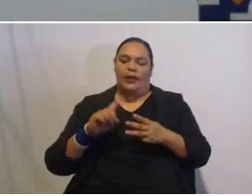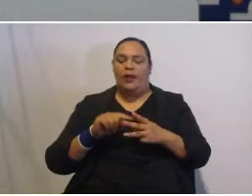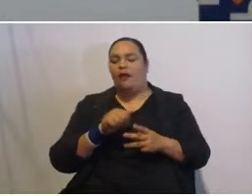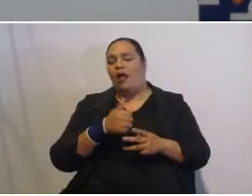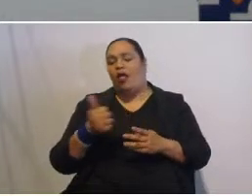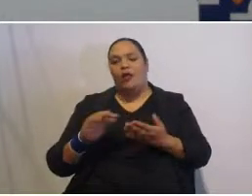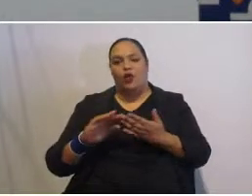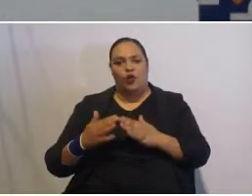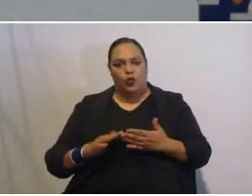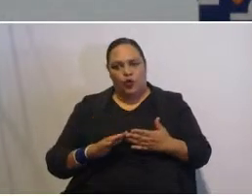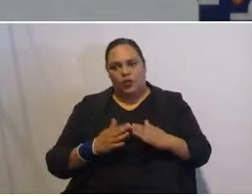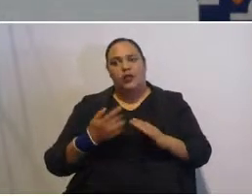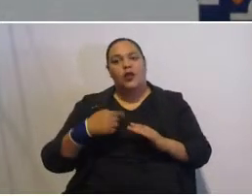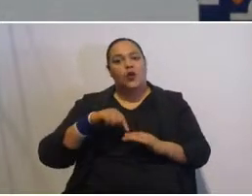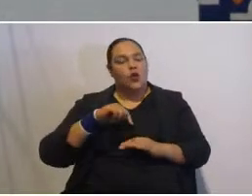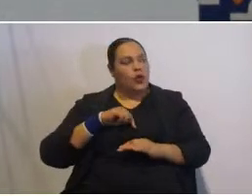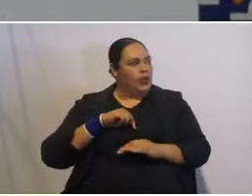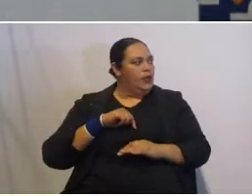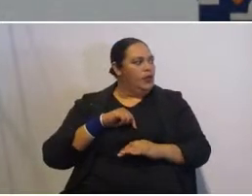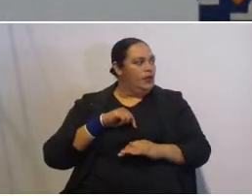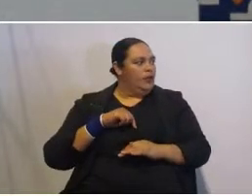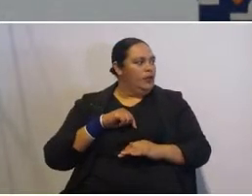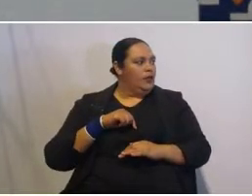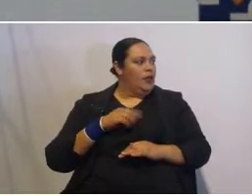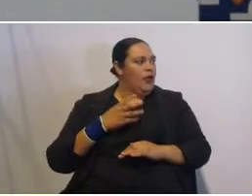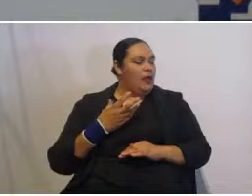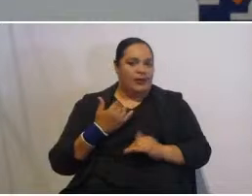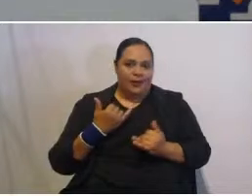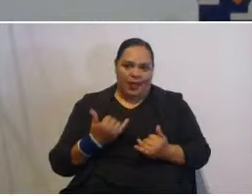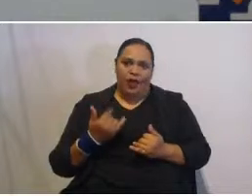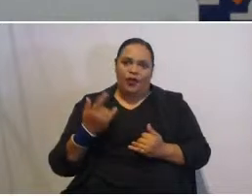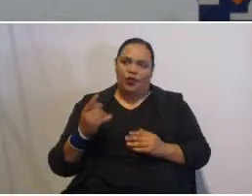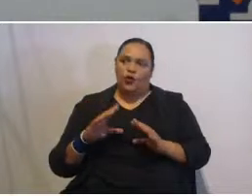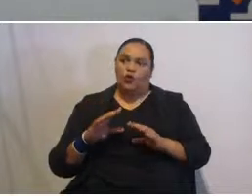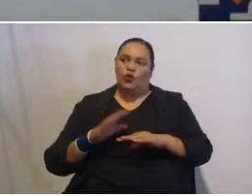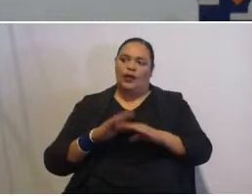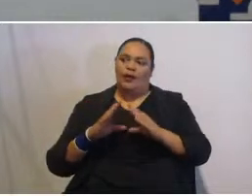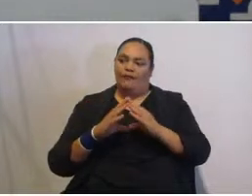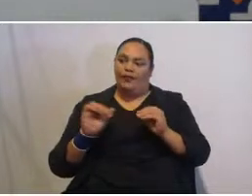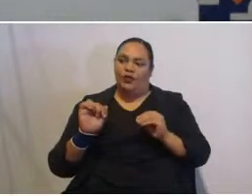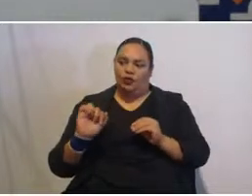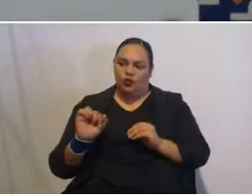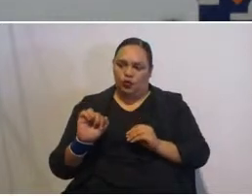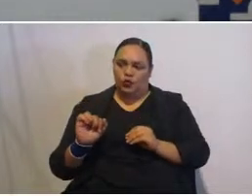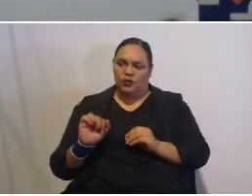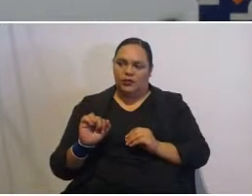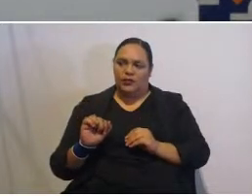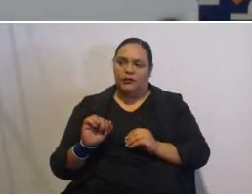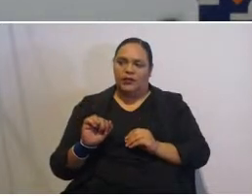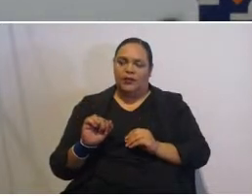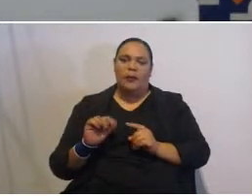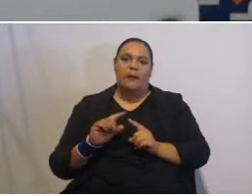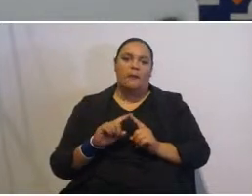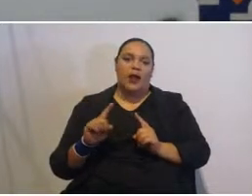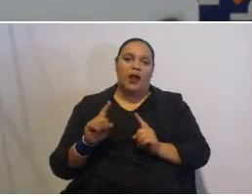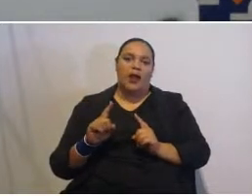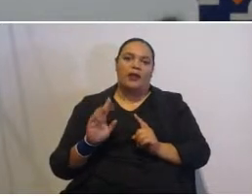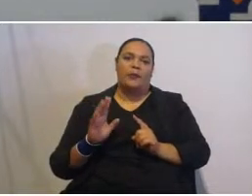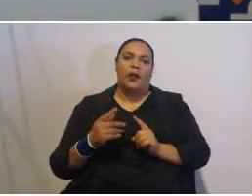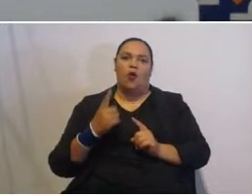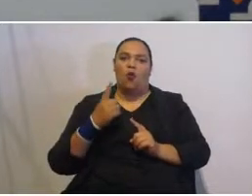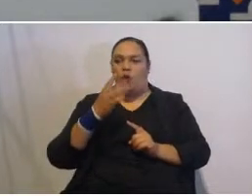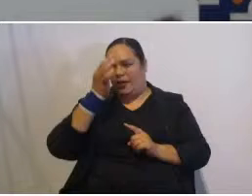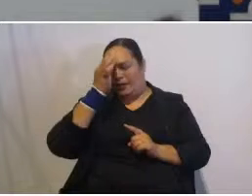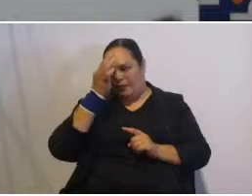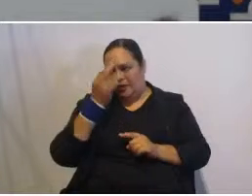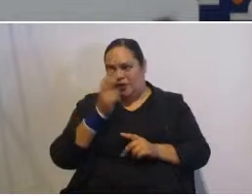other communities. You have now taken your time. We've exhausted. We only left with 1